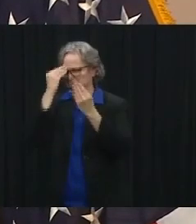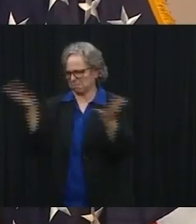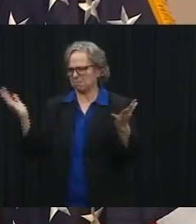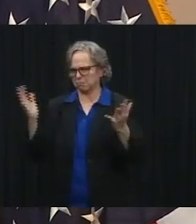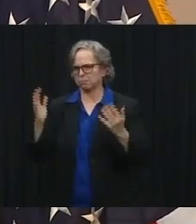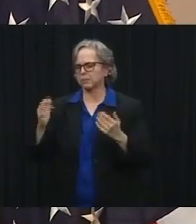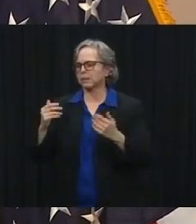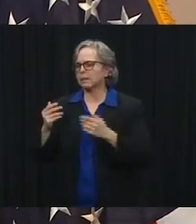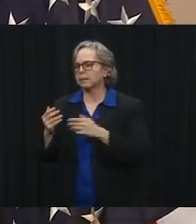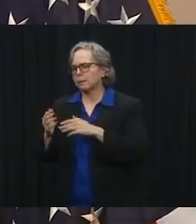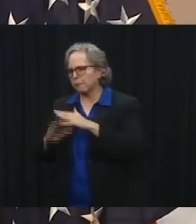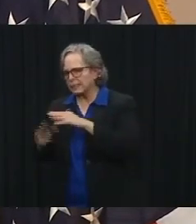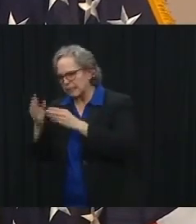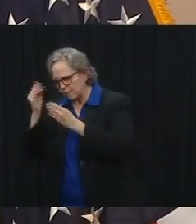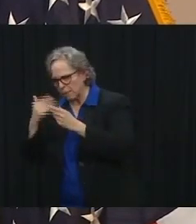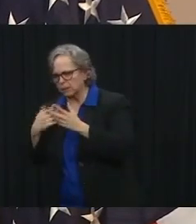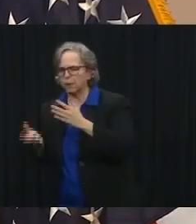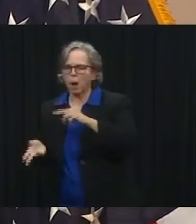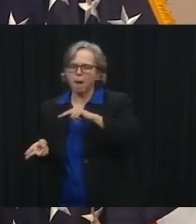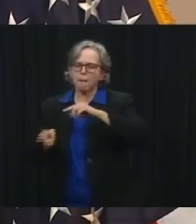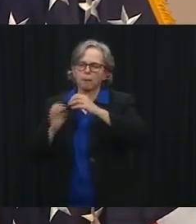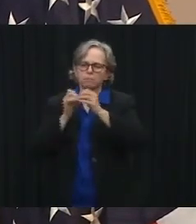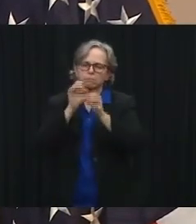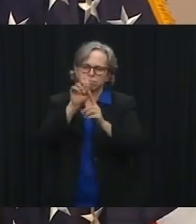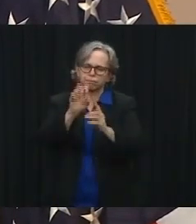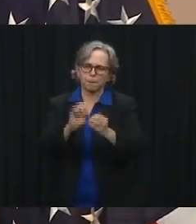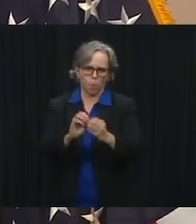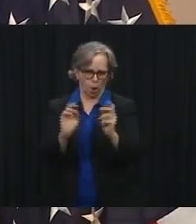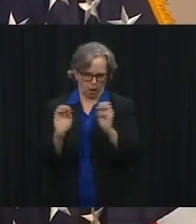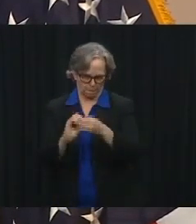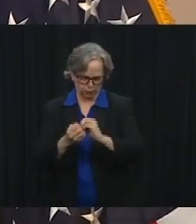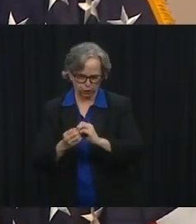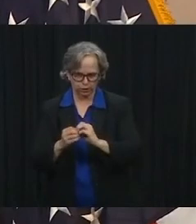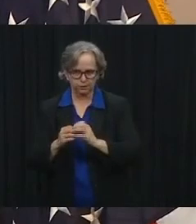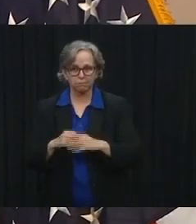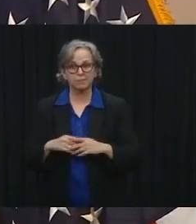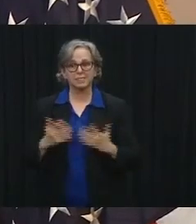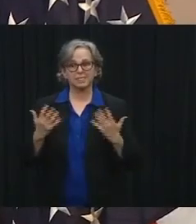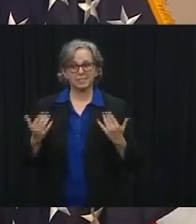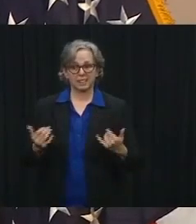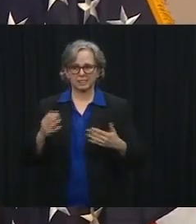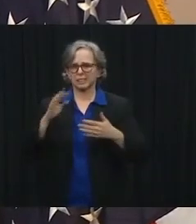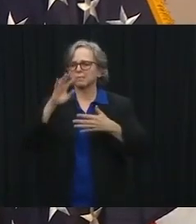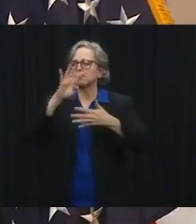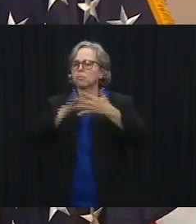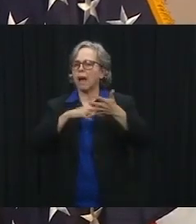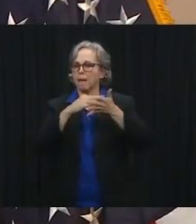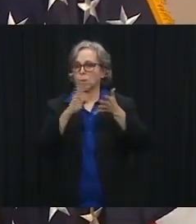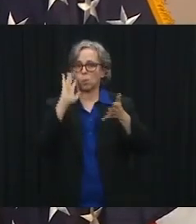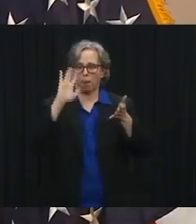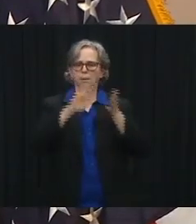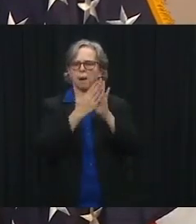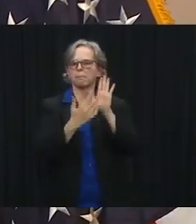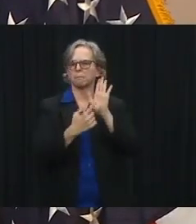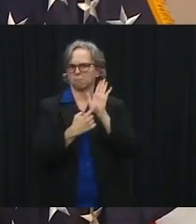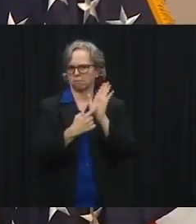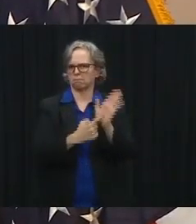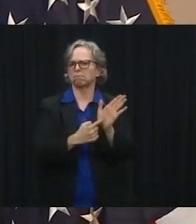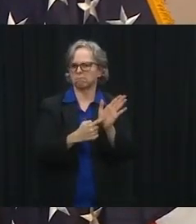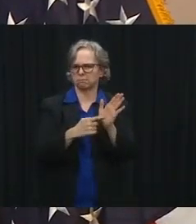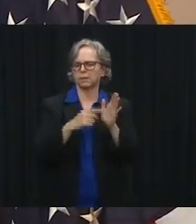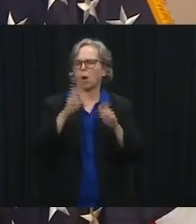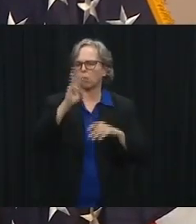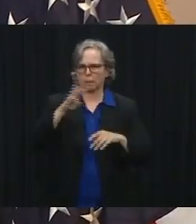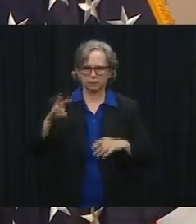come. But some of our graphs will be on our website, coronavirus.ohio.gov. But what you can see is sort